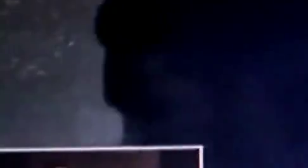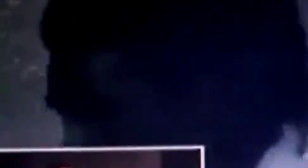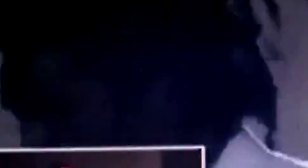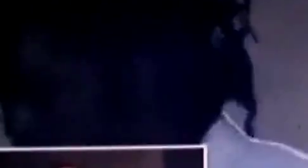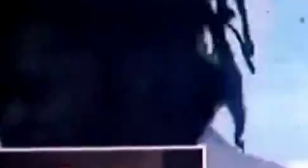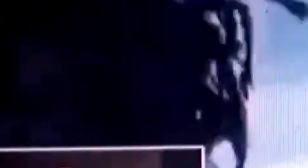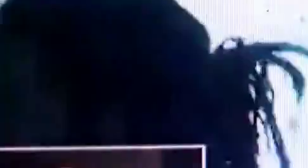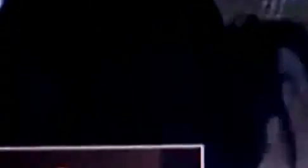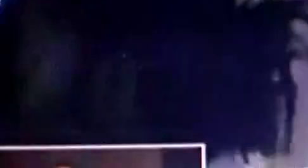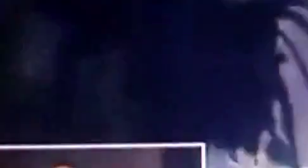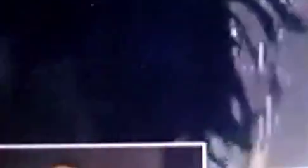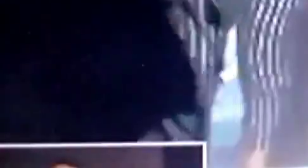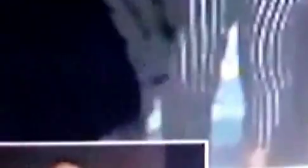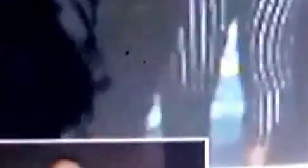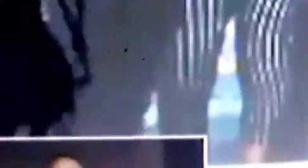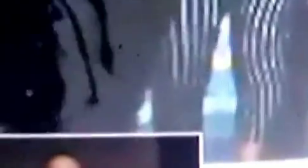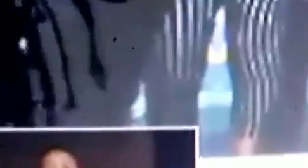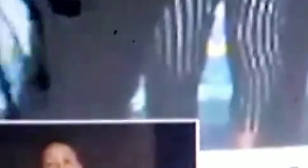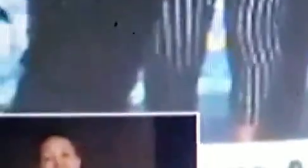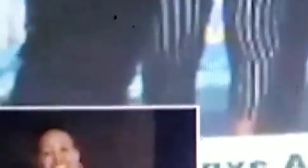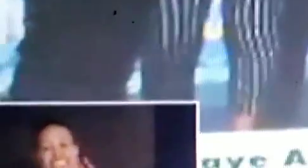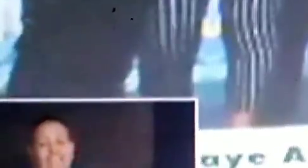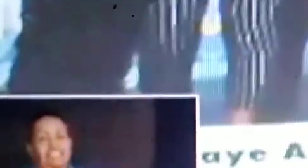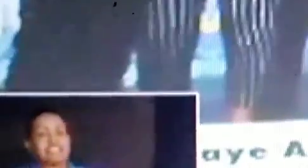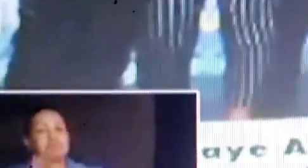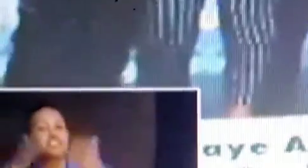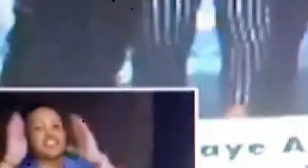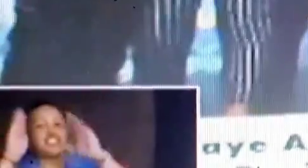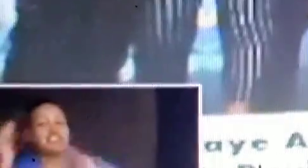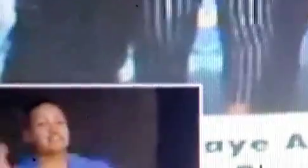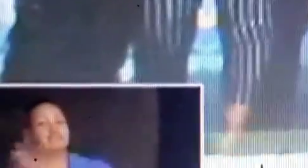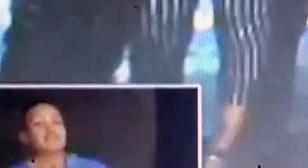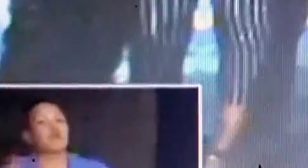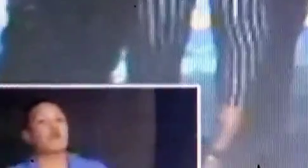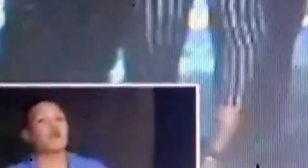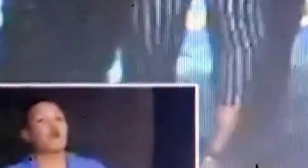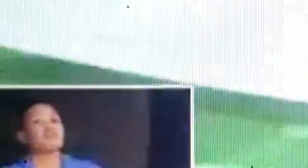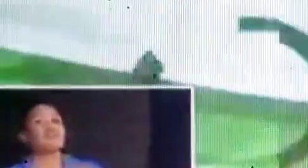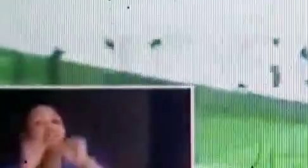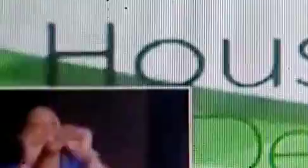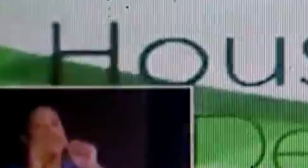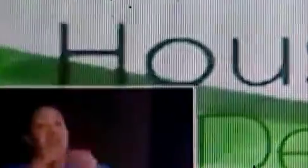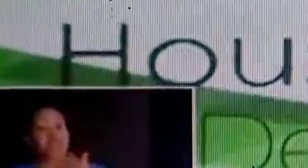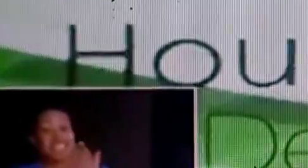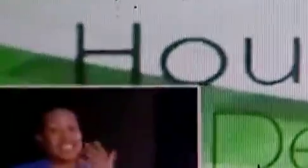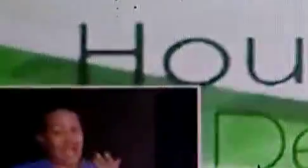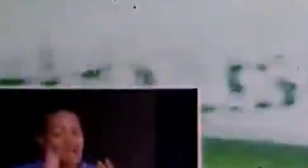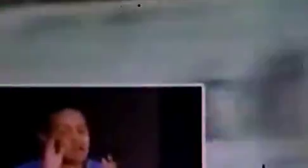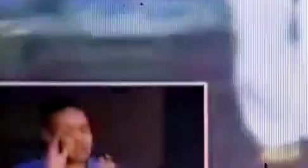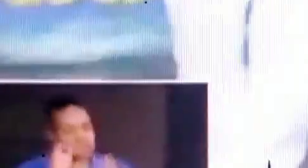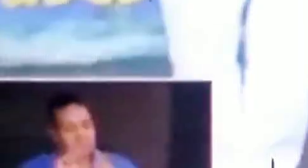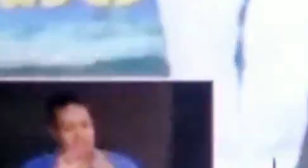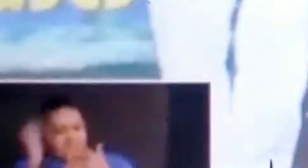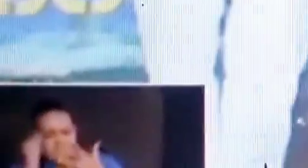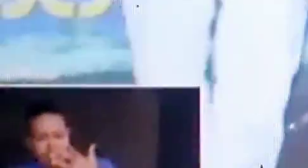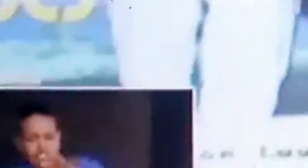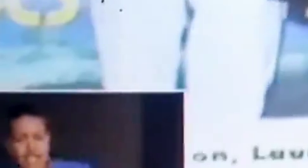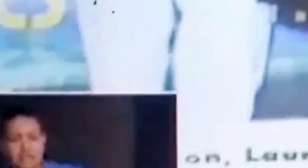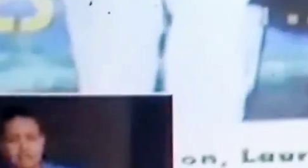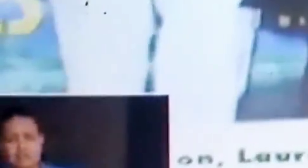and fretwork designs. Special attention was paid to sustainable design features and climatic